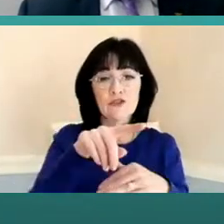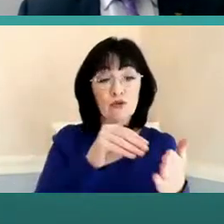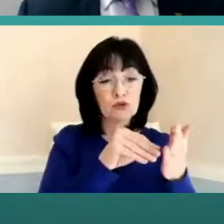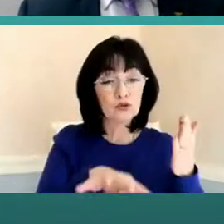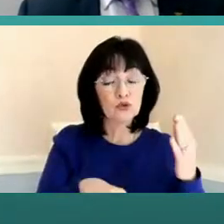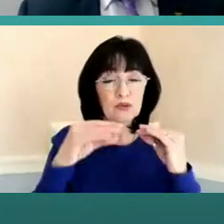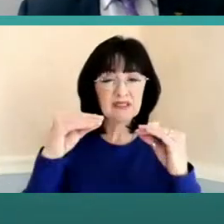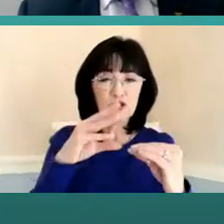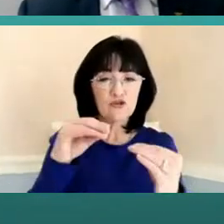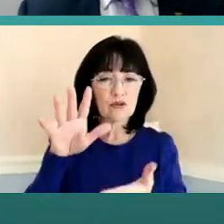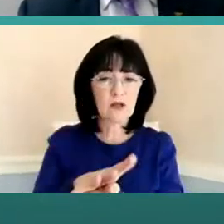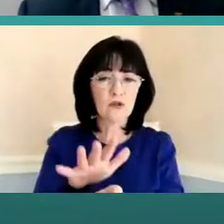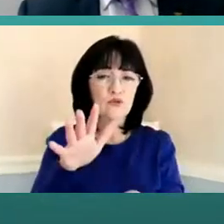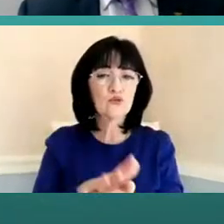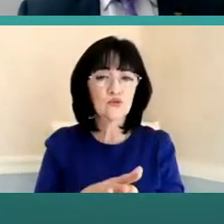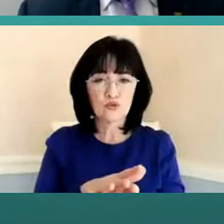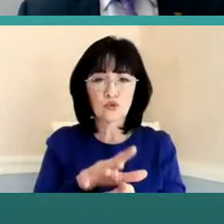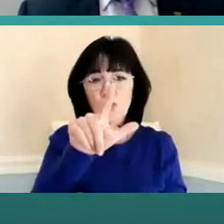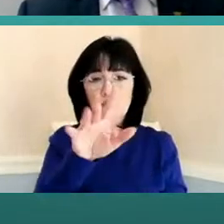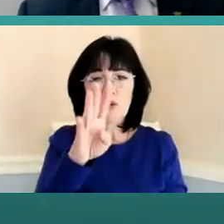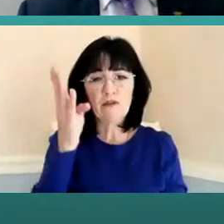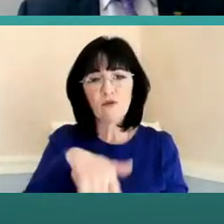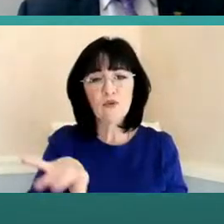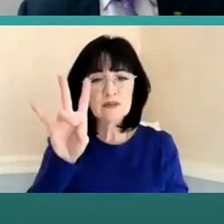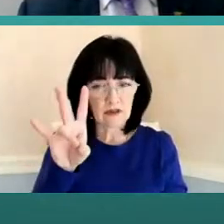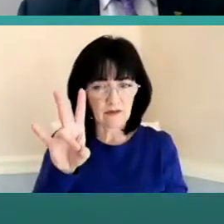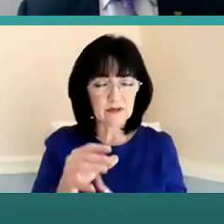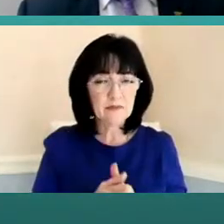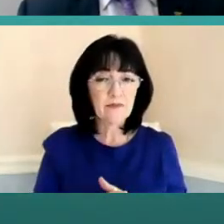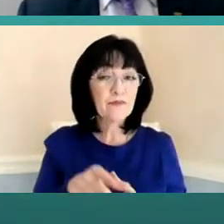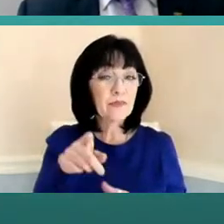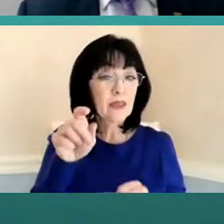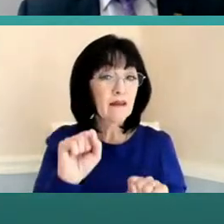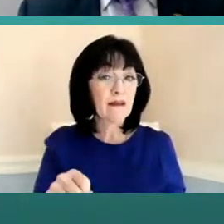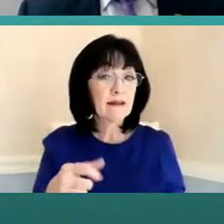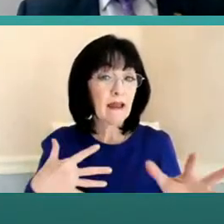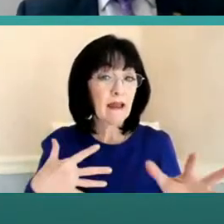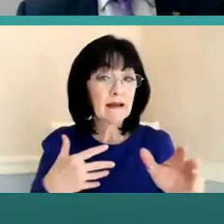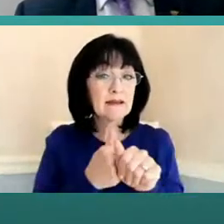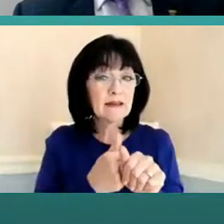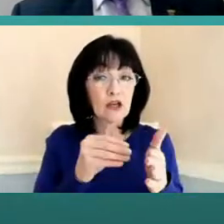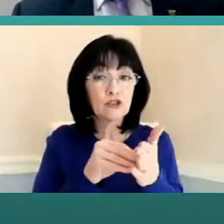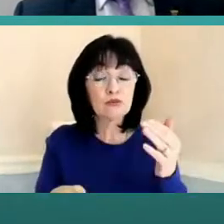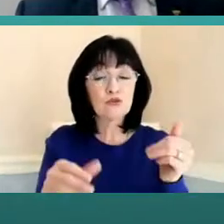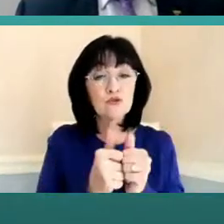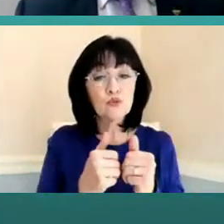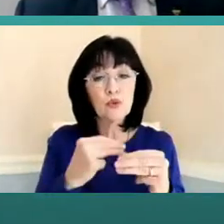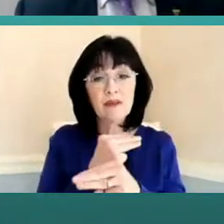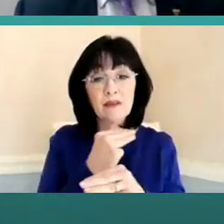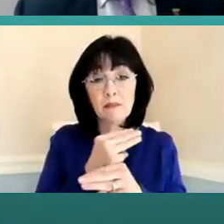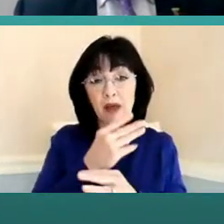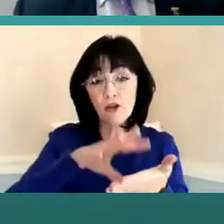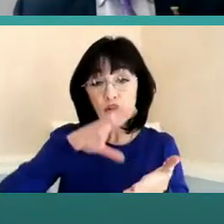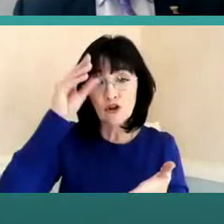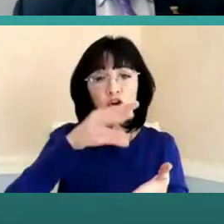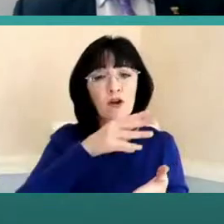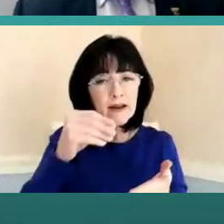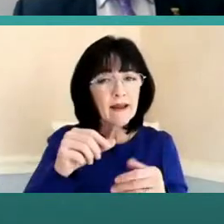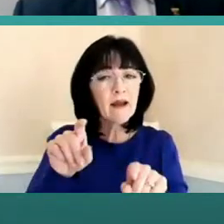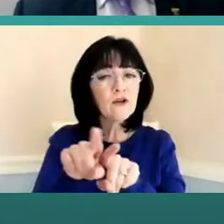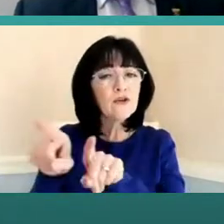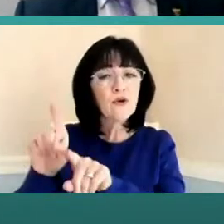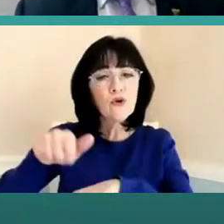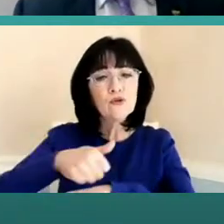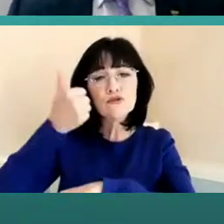The program is designed to engage students while catching students up on math learning and building a strong foundation for next year.